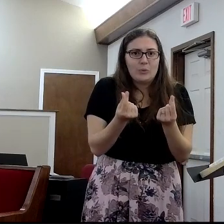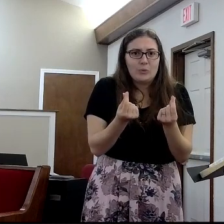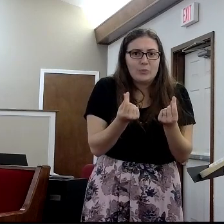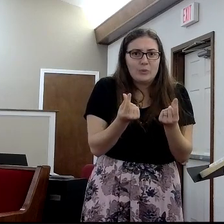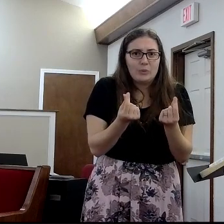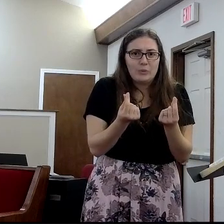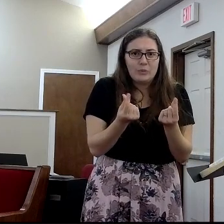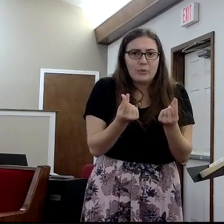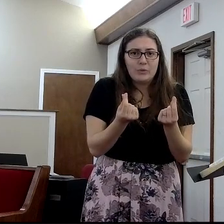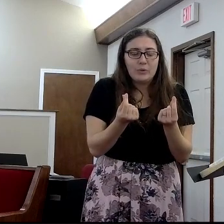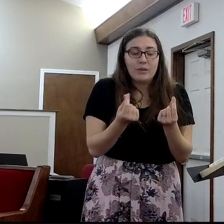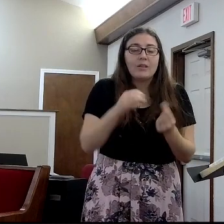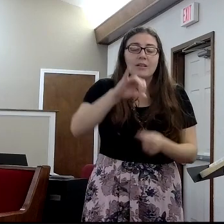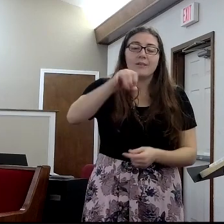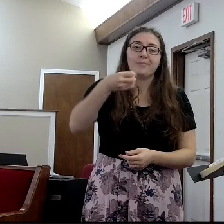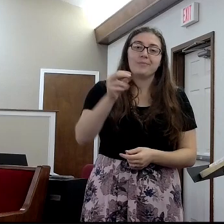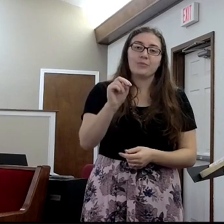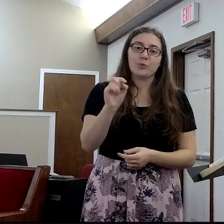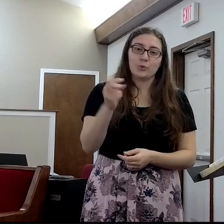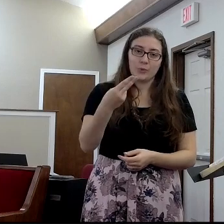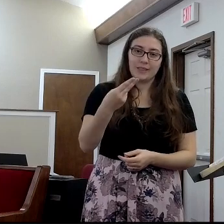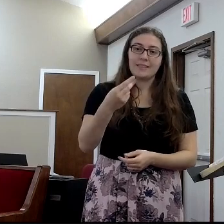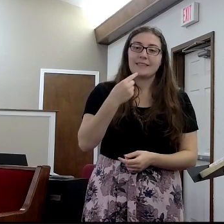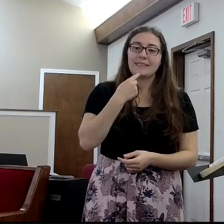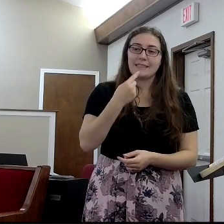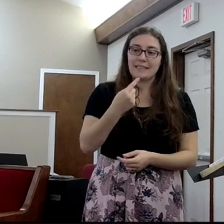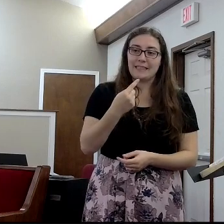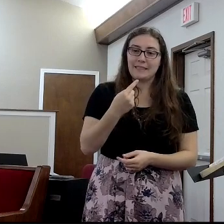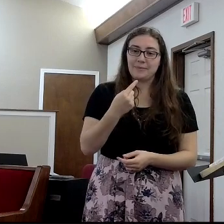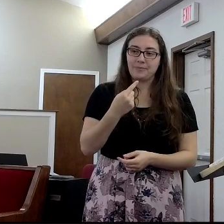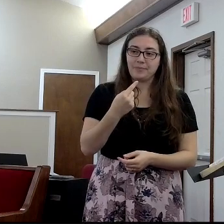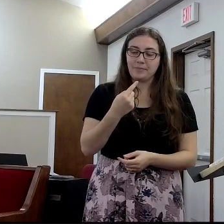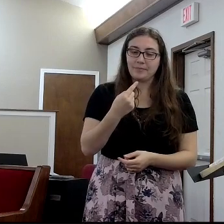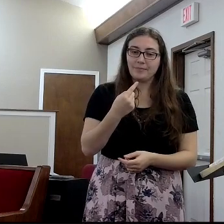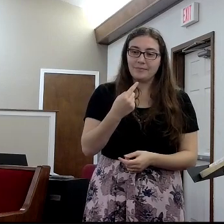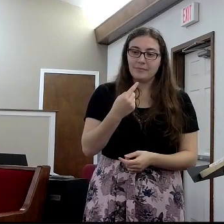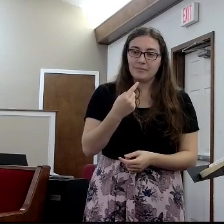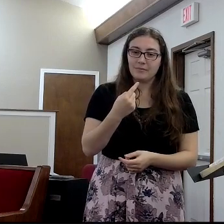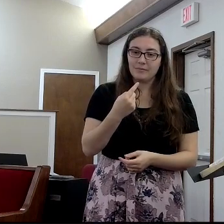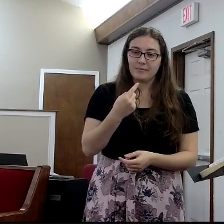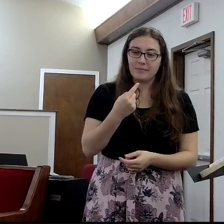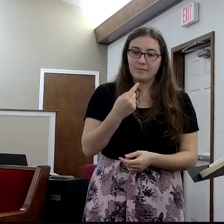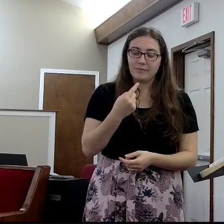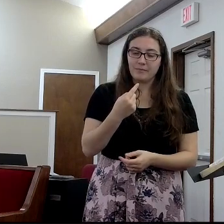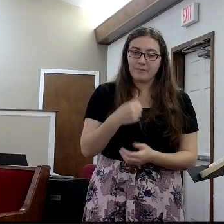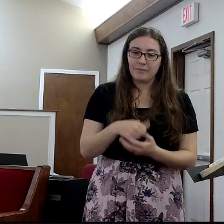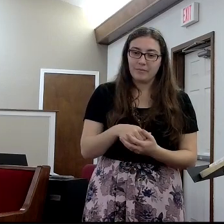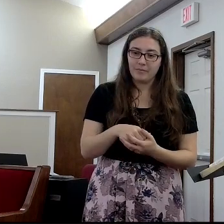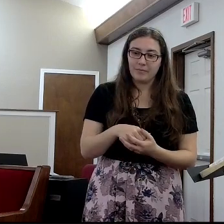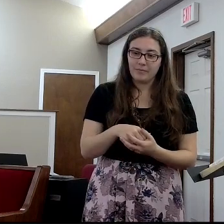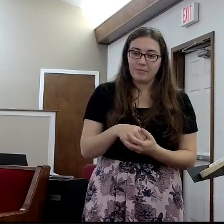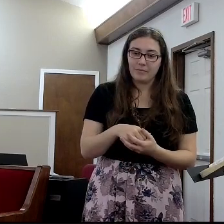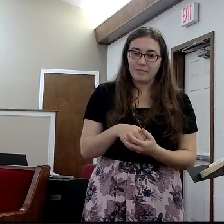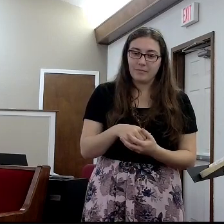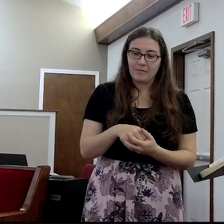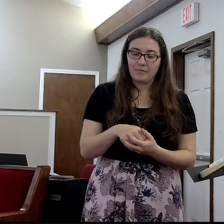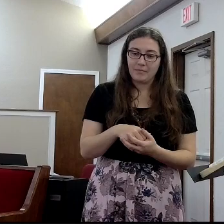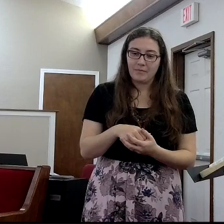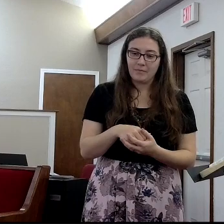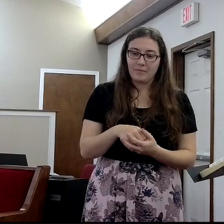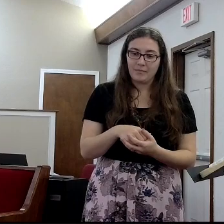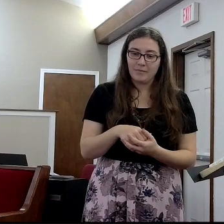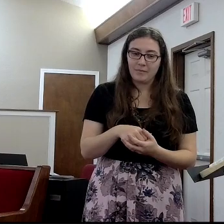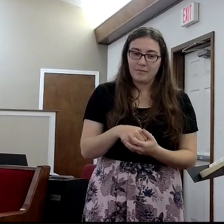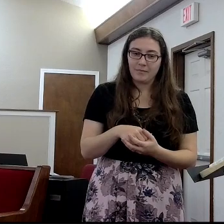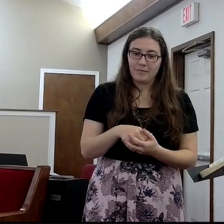then they ask, "What should we do?" And so Jonah says, "Then said they unto him, What shall we do unto them,